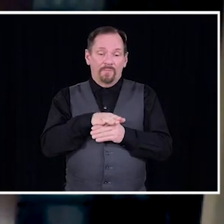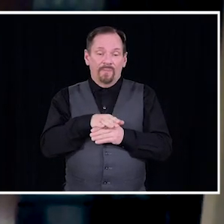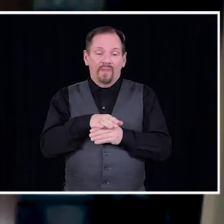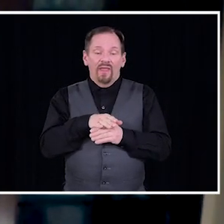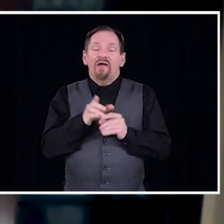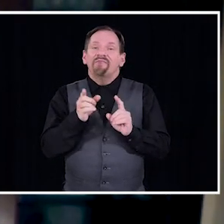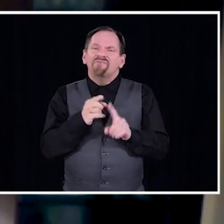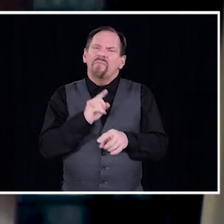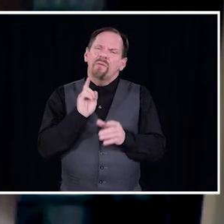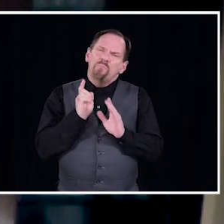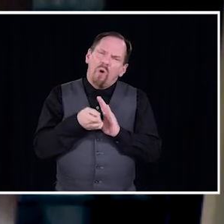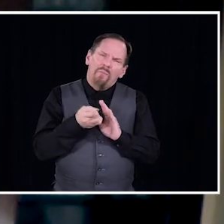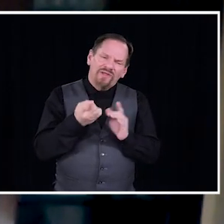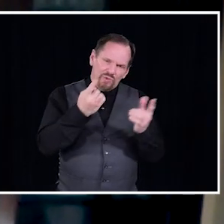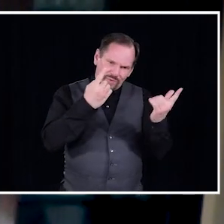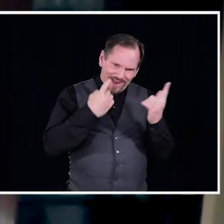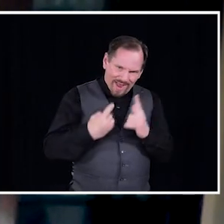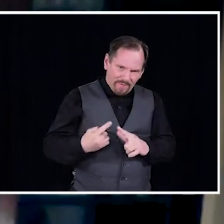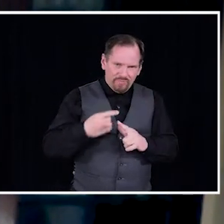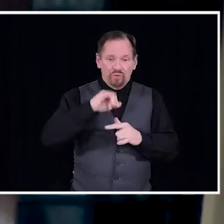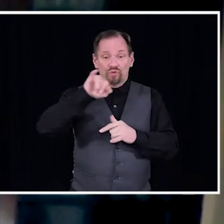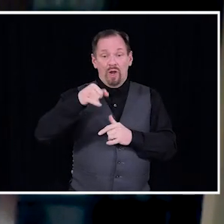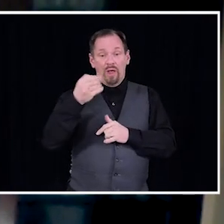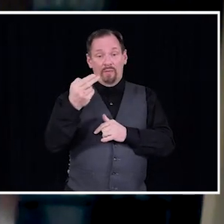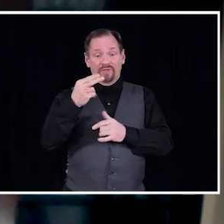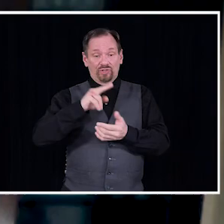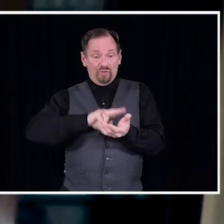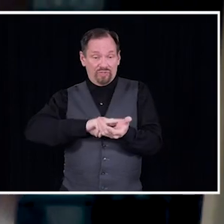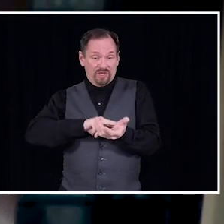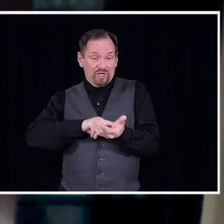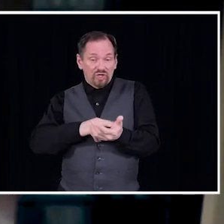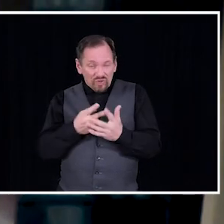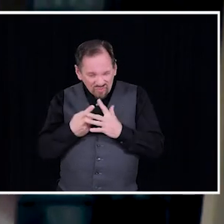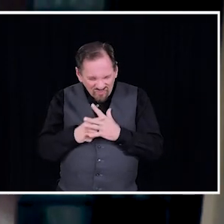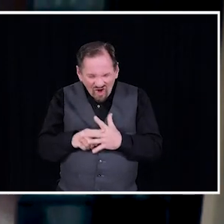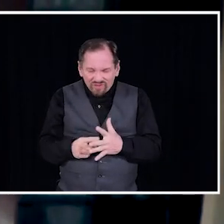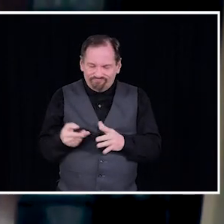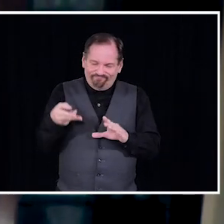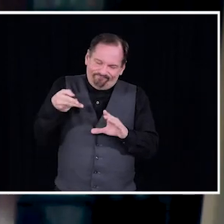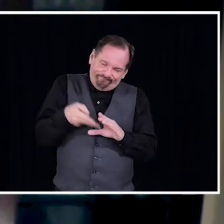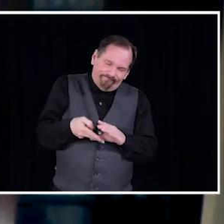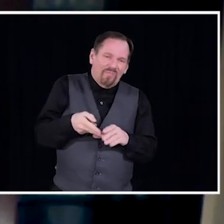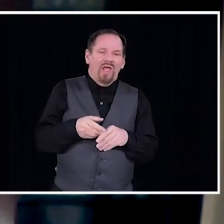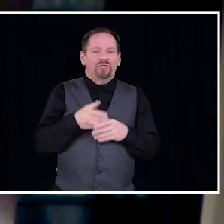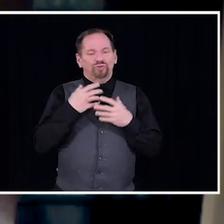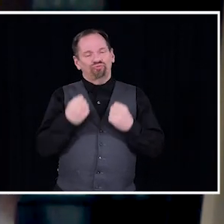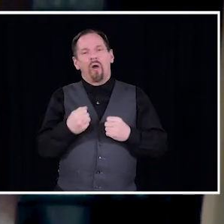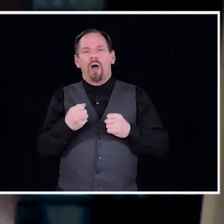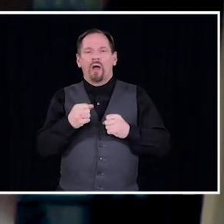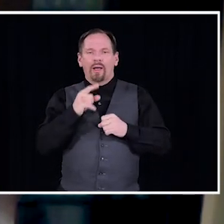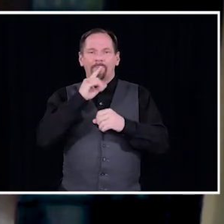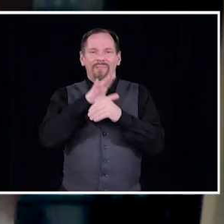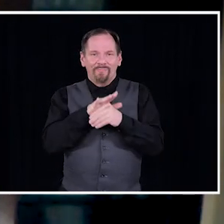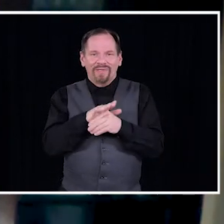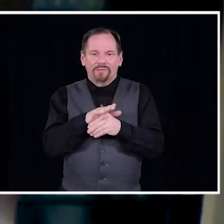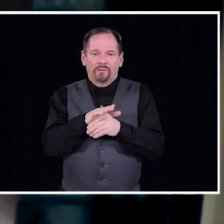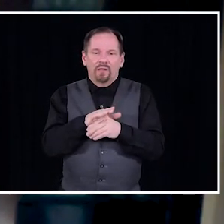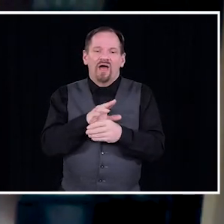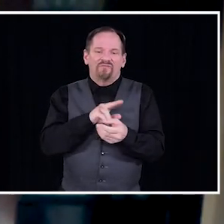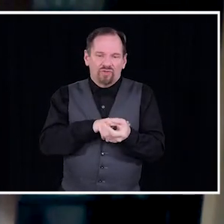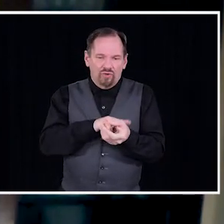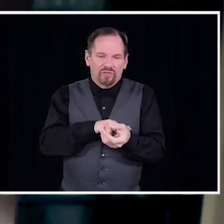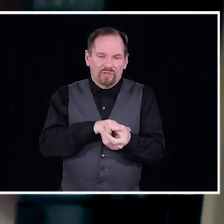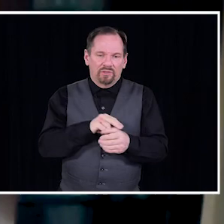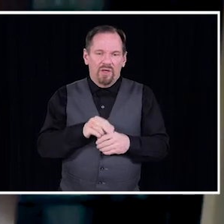this school, you entered a strong, passionate, and committed network of Hopkins nurses. It is my pleasure